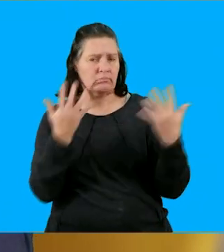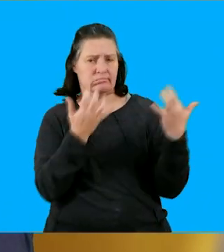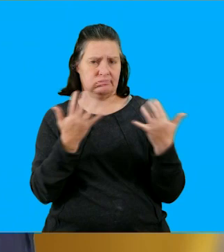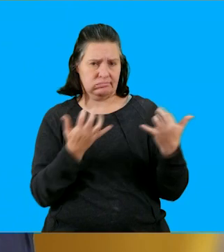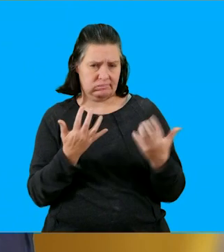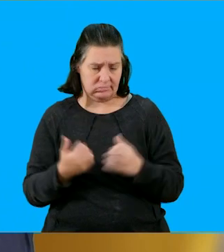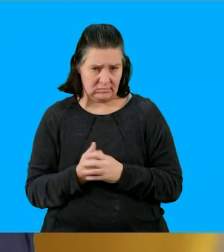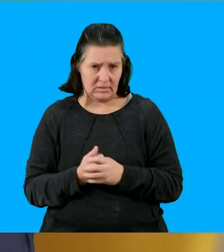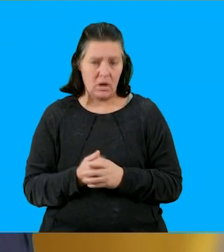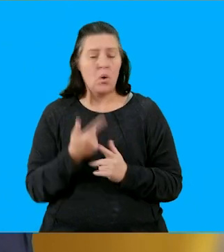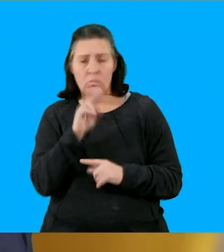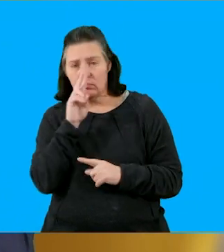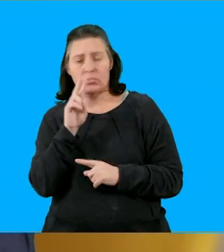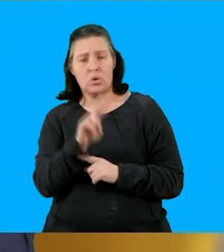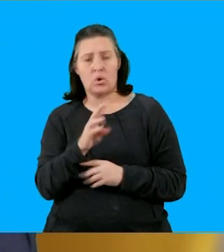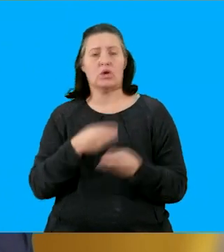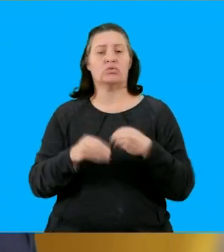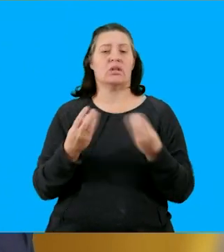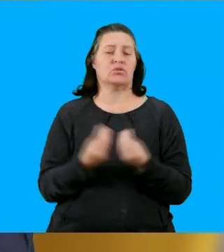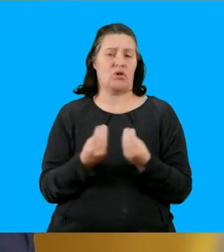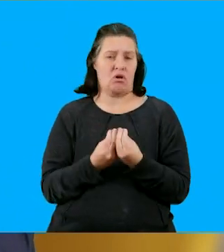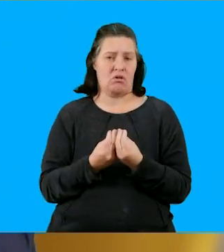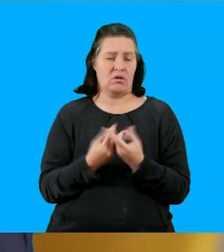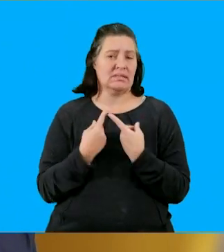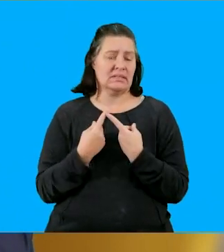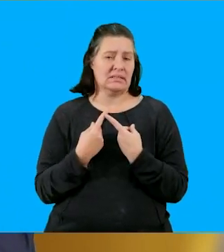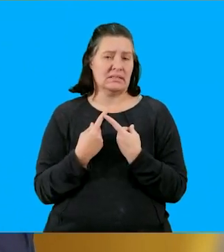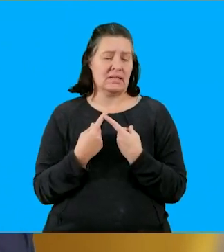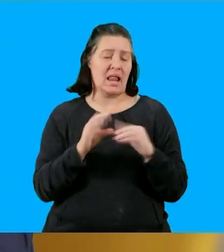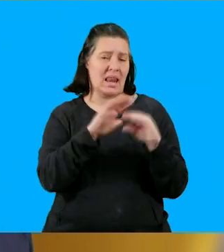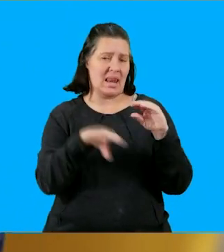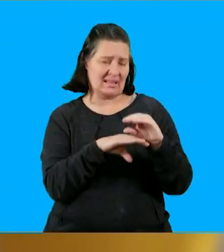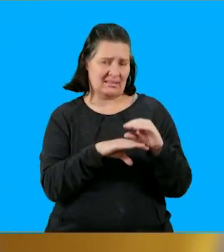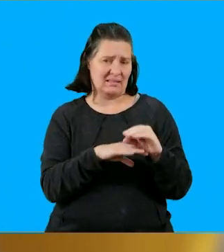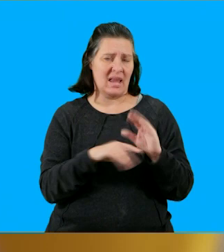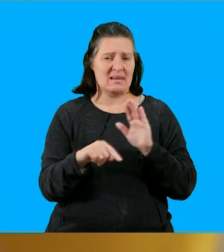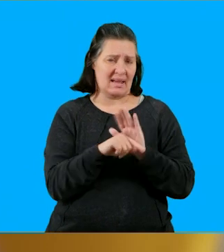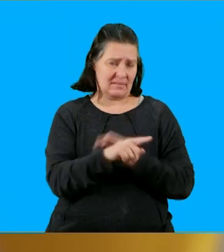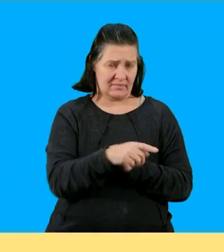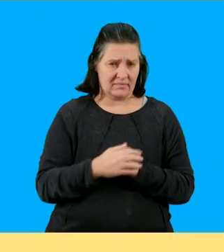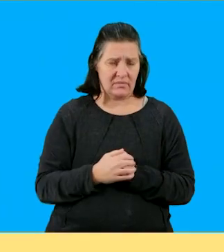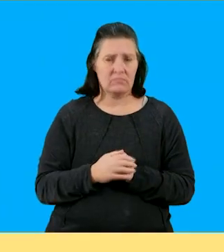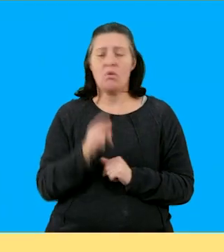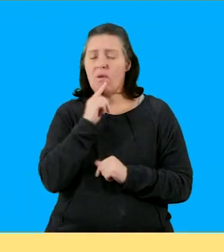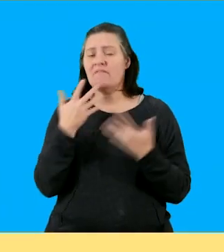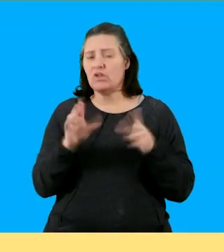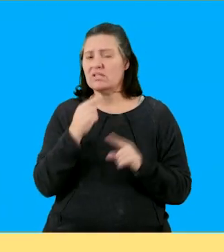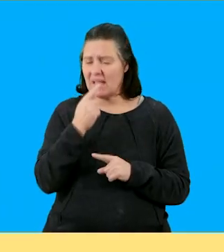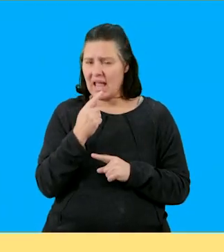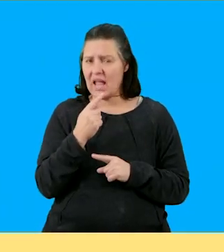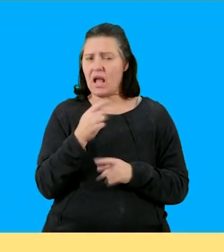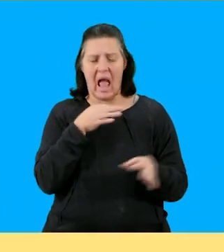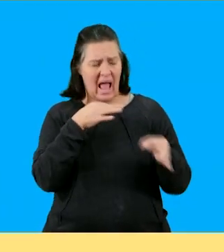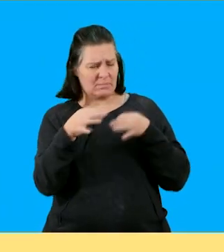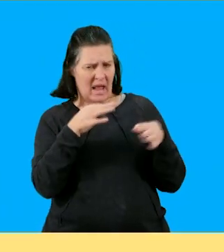some calculations. Now we're going to look at trading stock deficit. Let us look at it. We have already defined